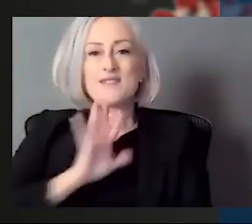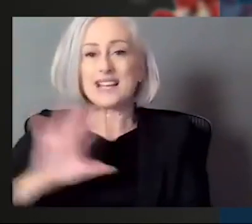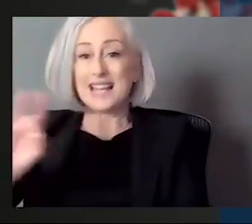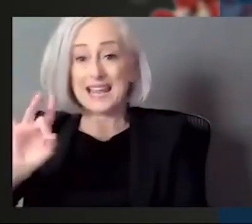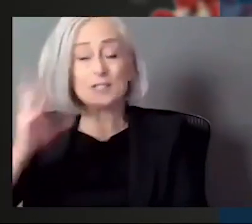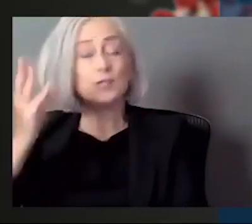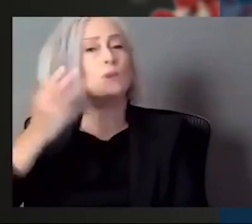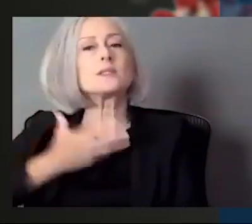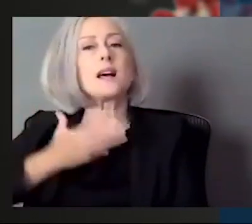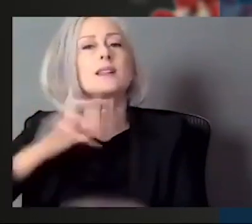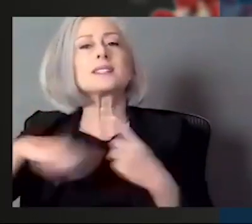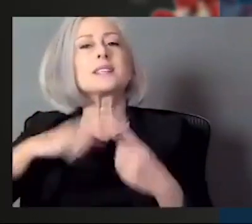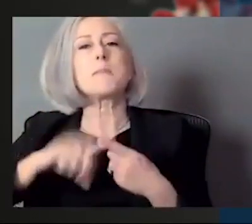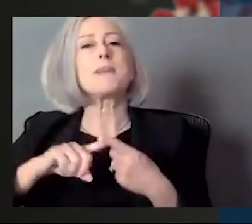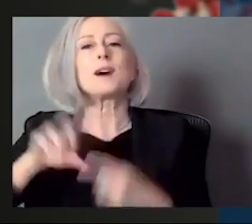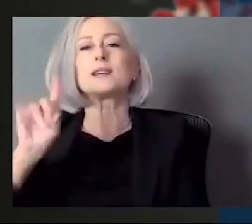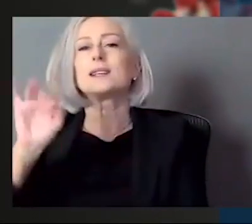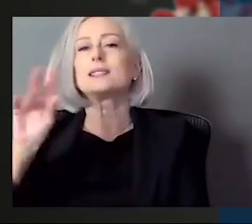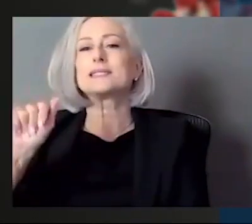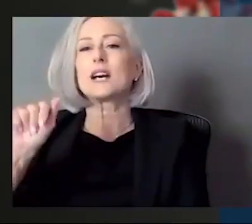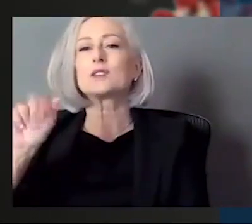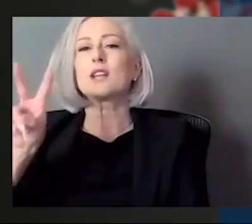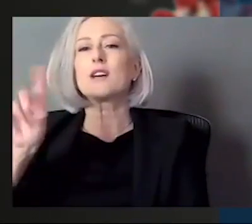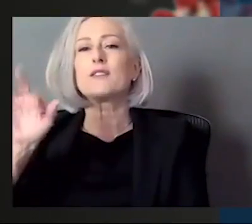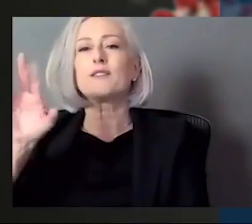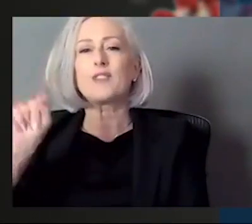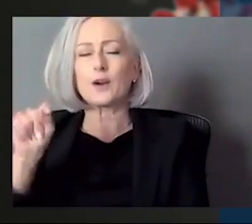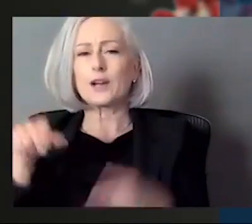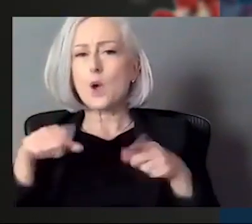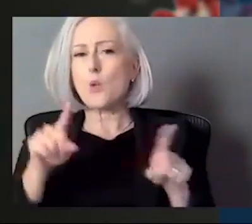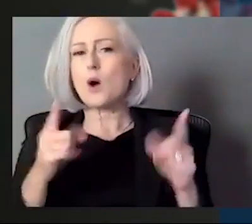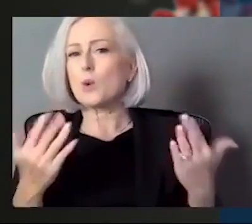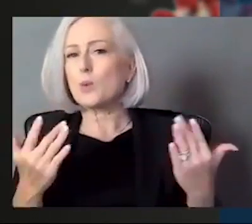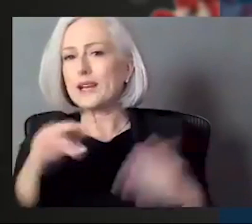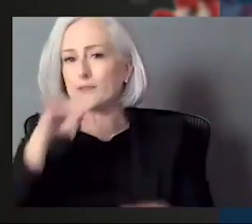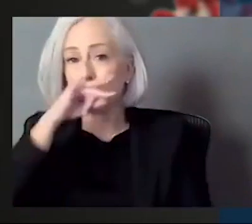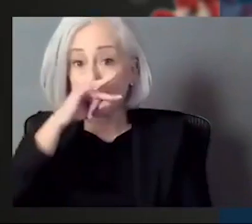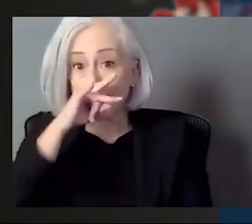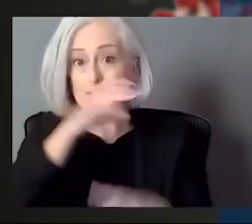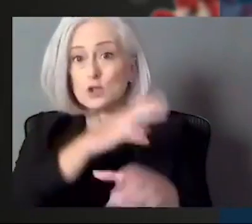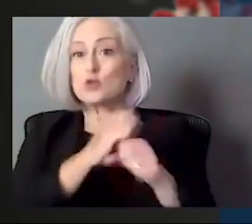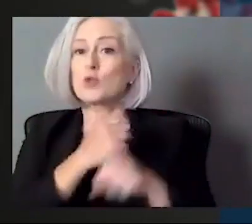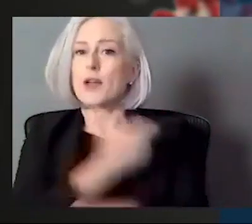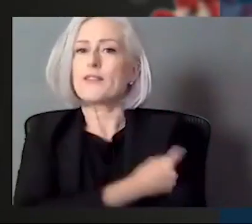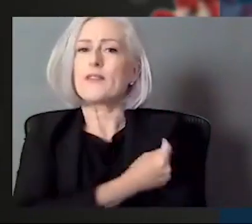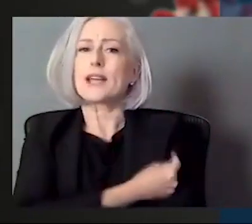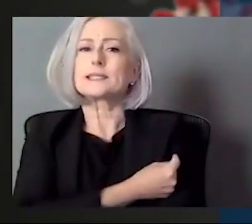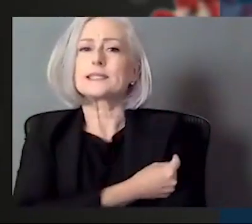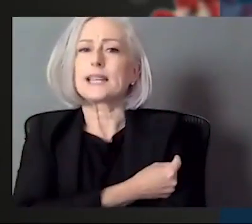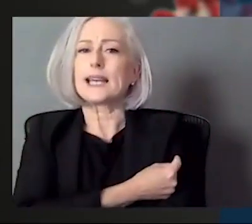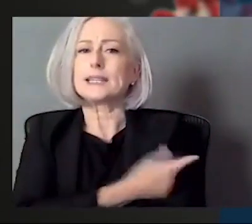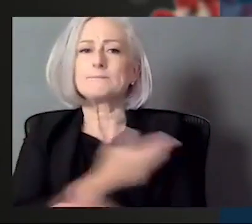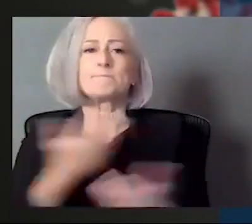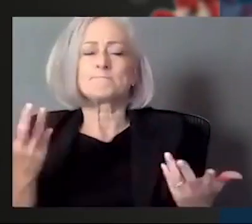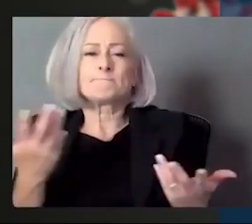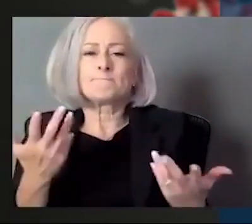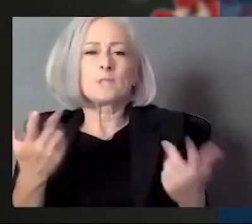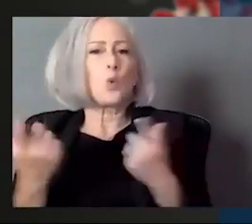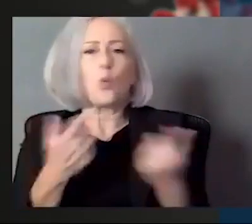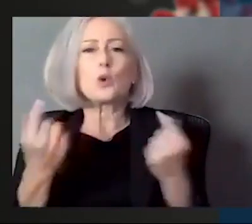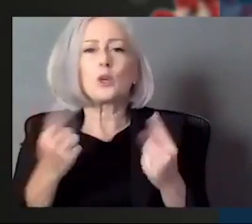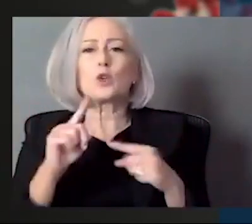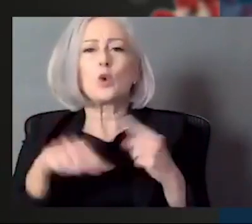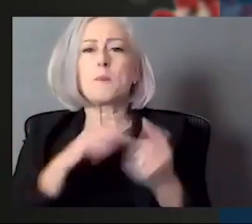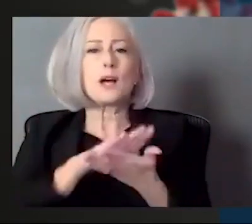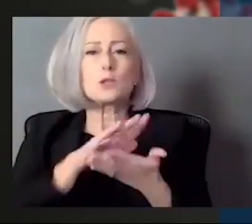Delta variant when it comes to that, as we're waiting for those younger kids to be able to be vaccinated, and what are we going to do about school?